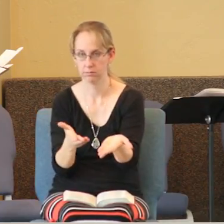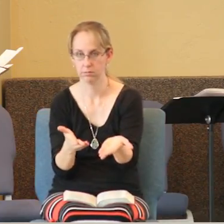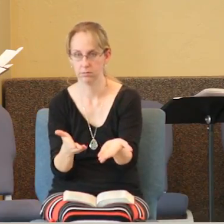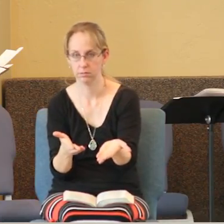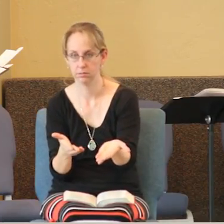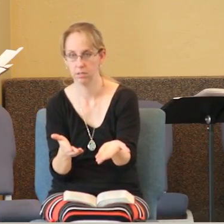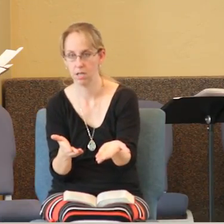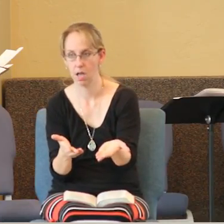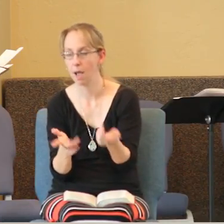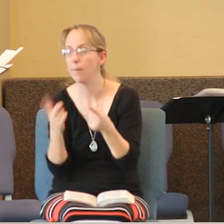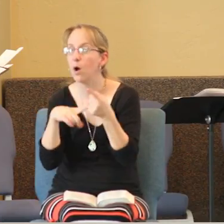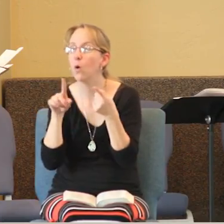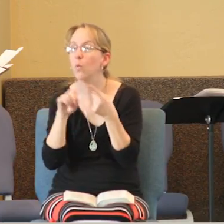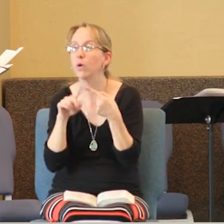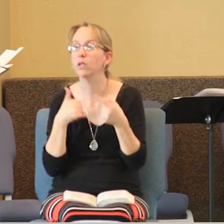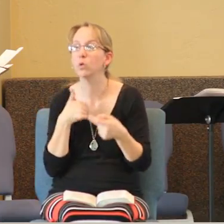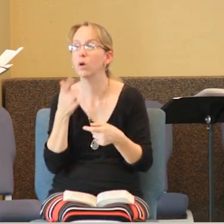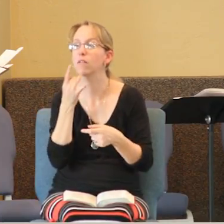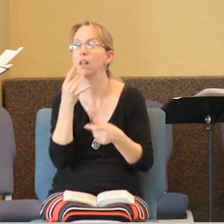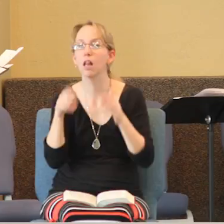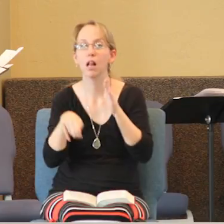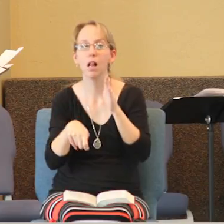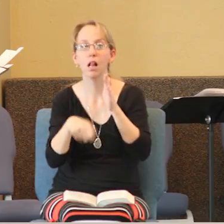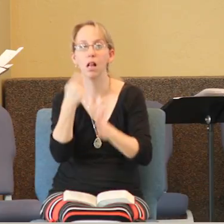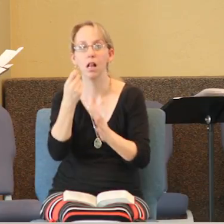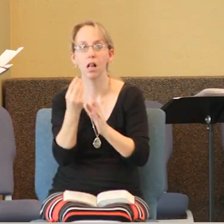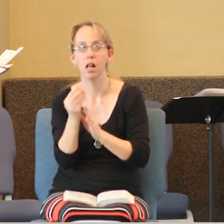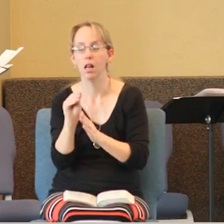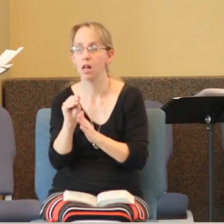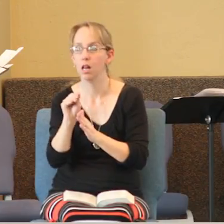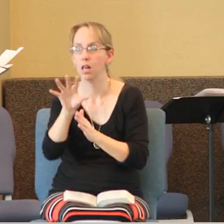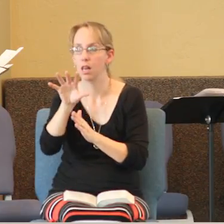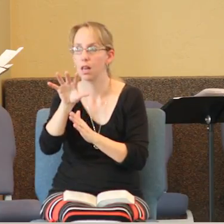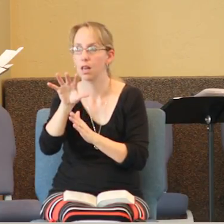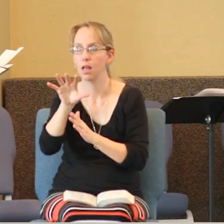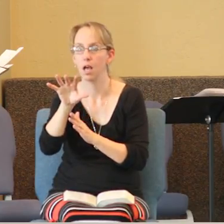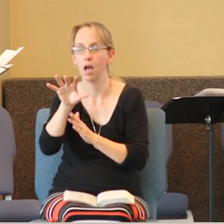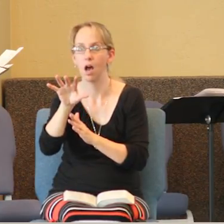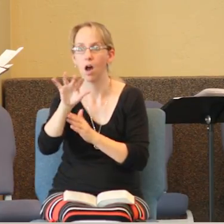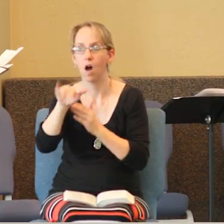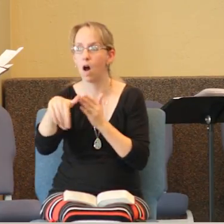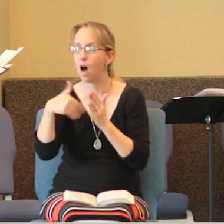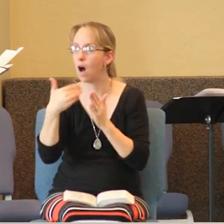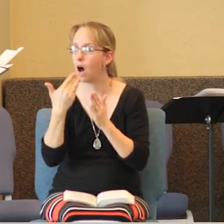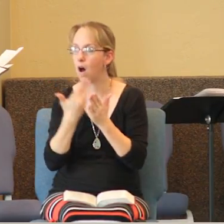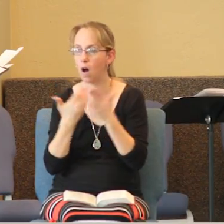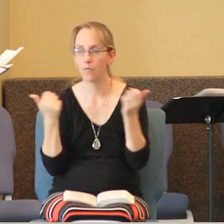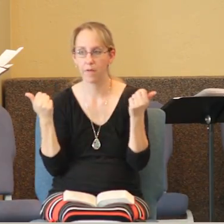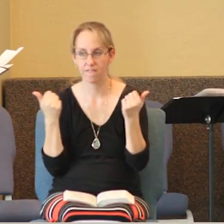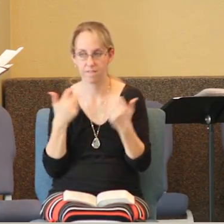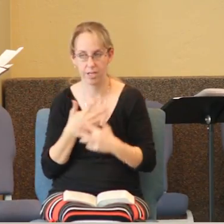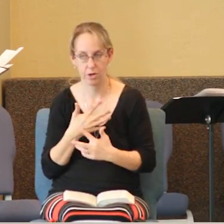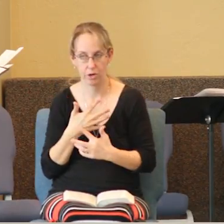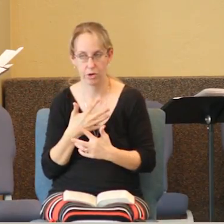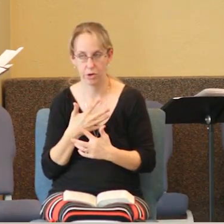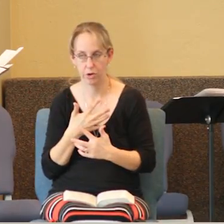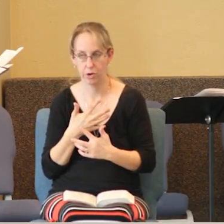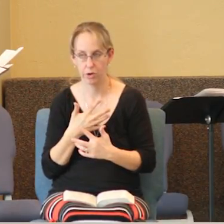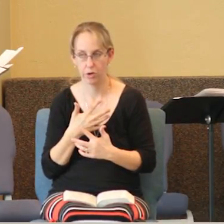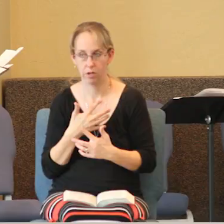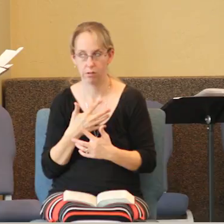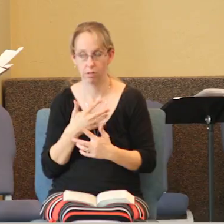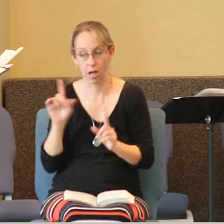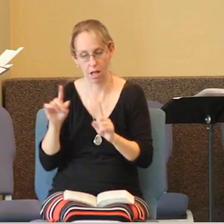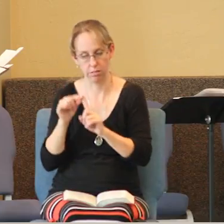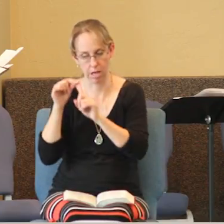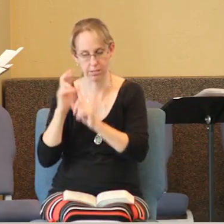But once you light that match or turn on that lamp or that flashlight, all of a sudden, all of your fear, unless there's a rattlesnake or something